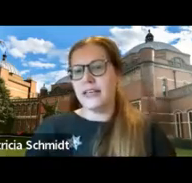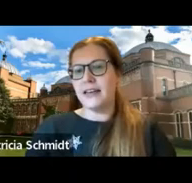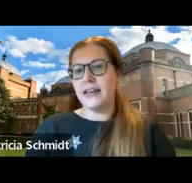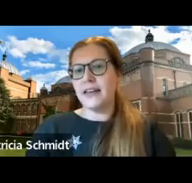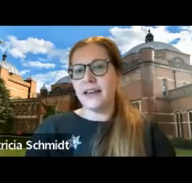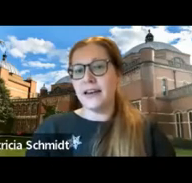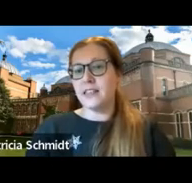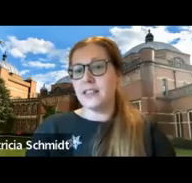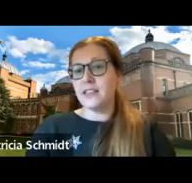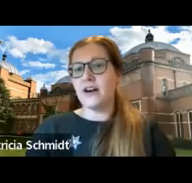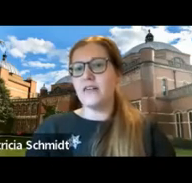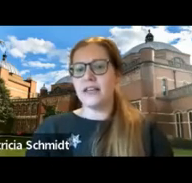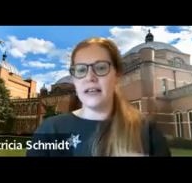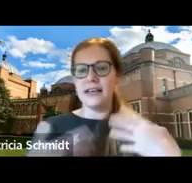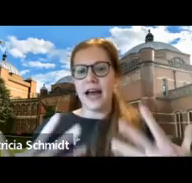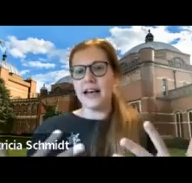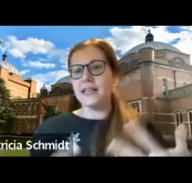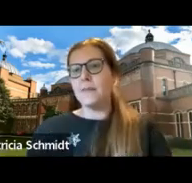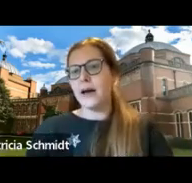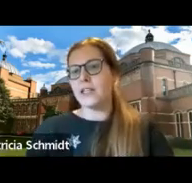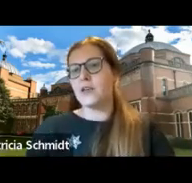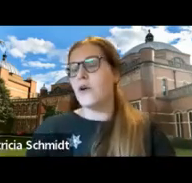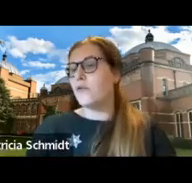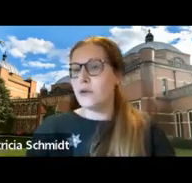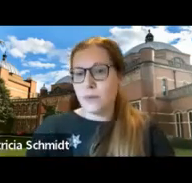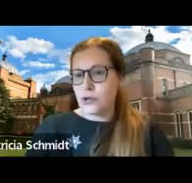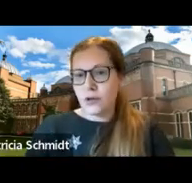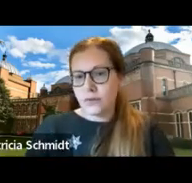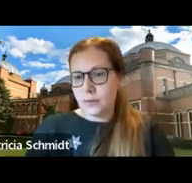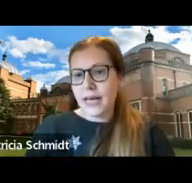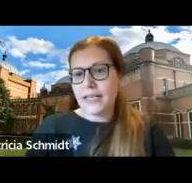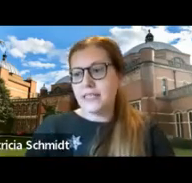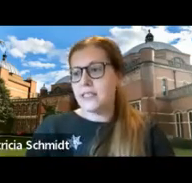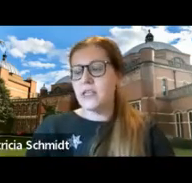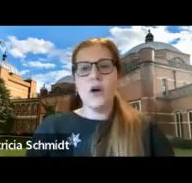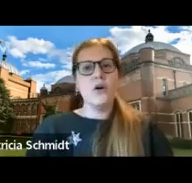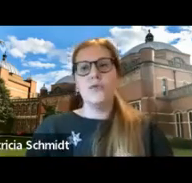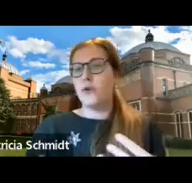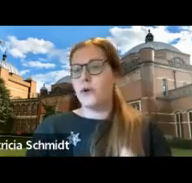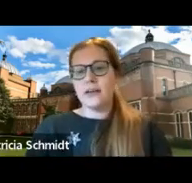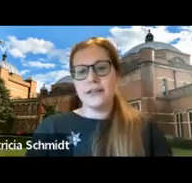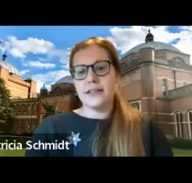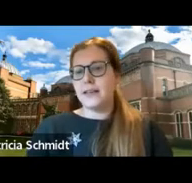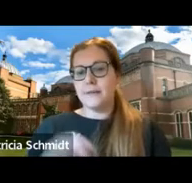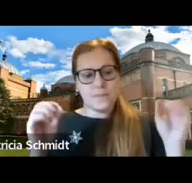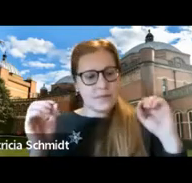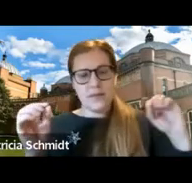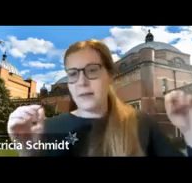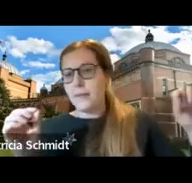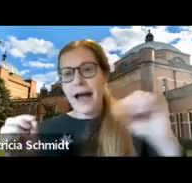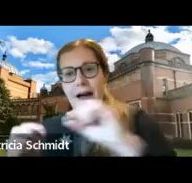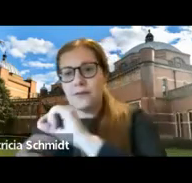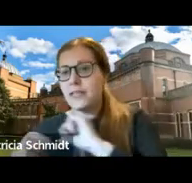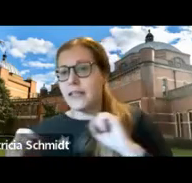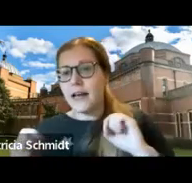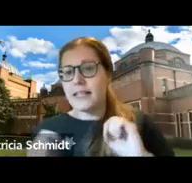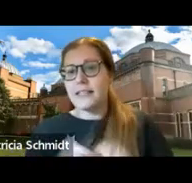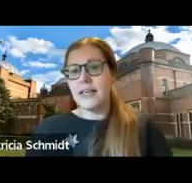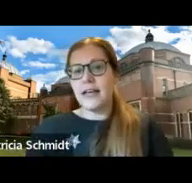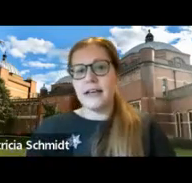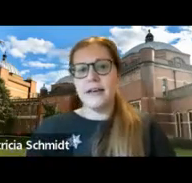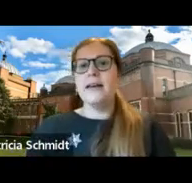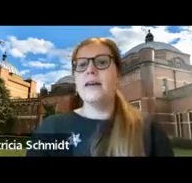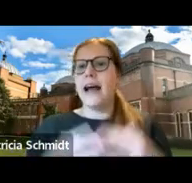different in Einstein's gravity. And it has impacts for the motion of the planets, for the paths that